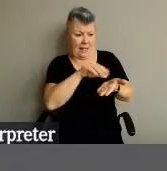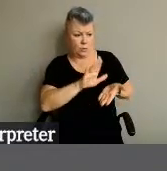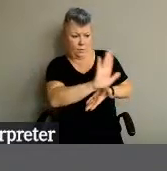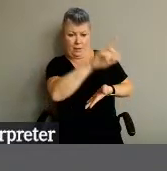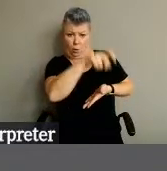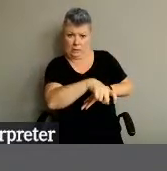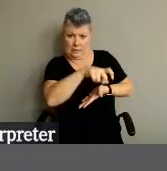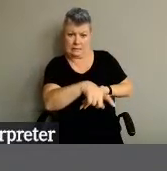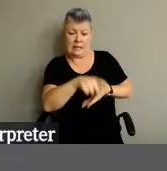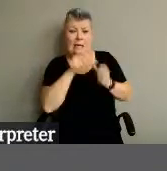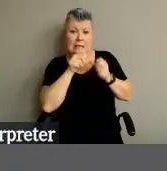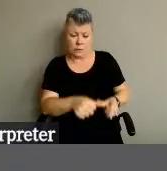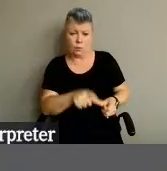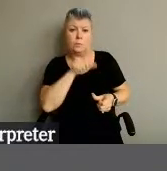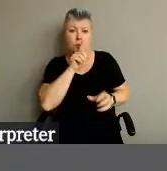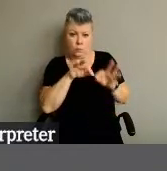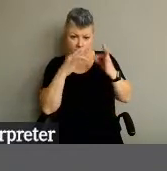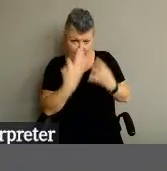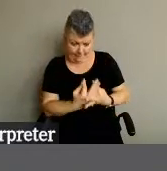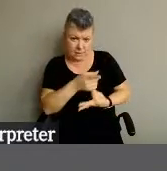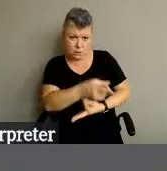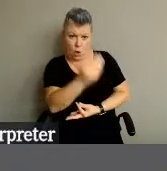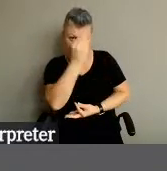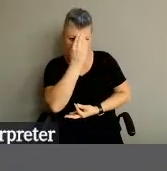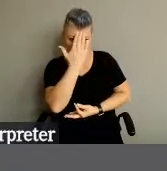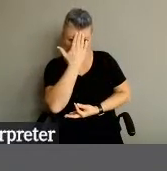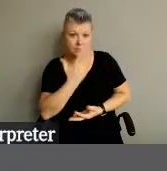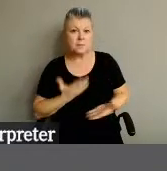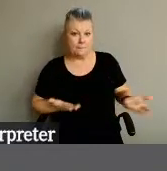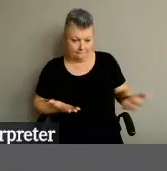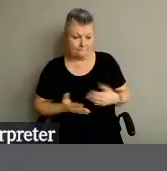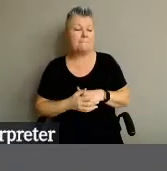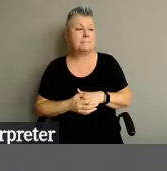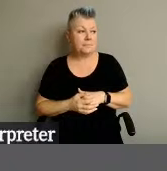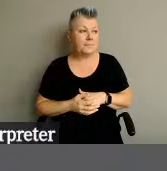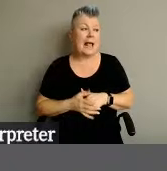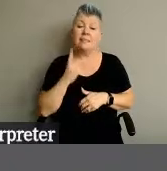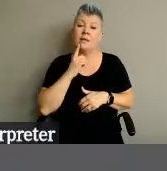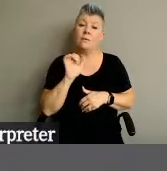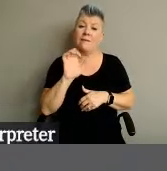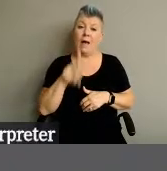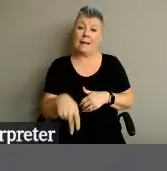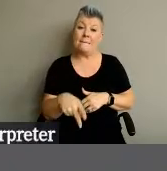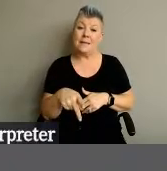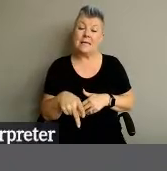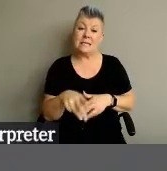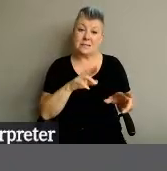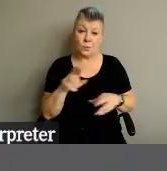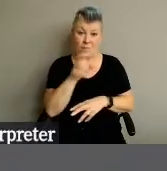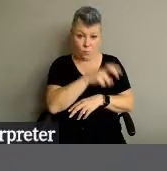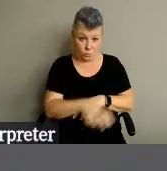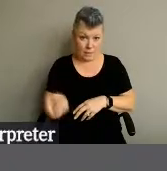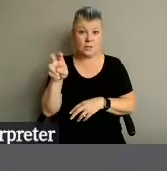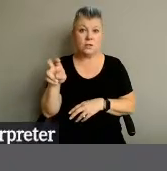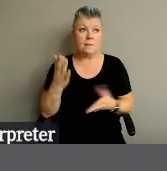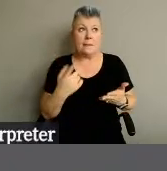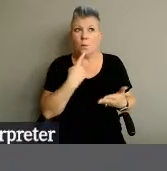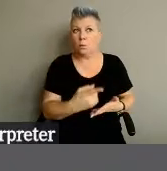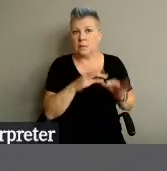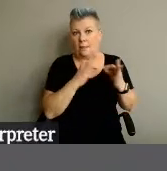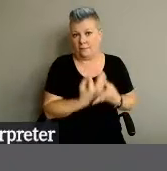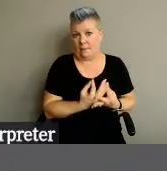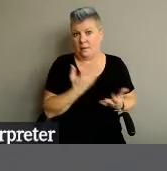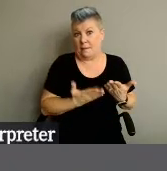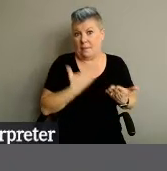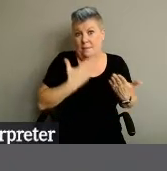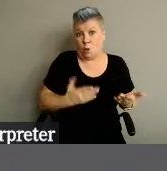families informed. And then when we have transition IEPs, we will help prepare for what they might need. We might tell families, it might be good